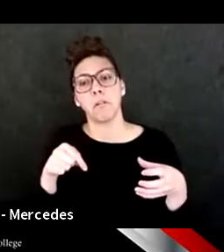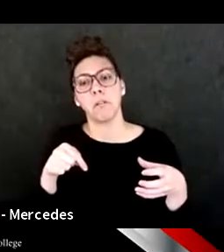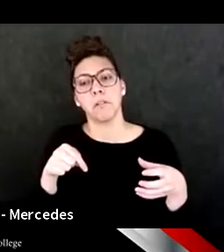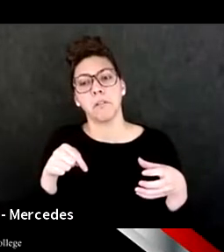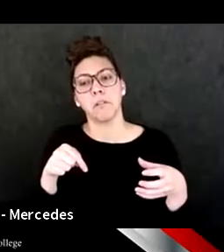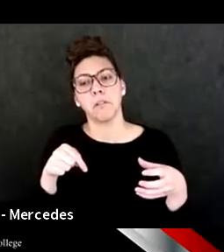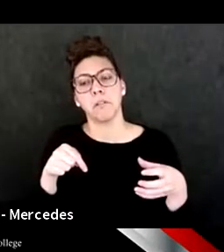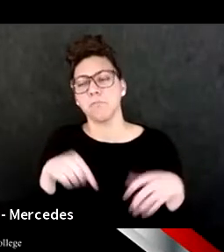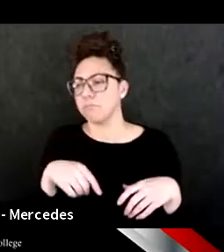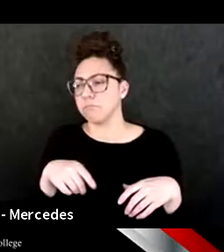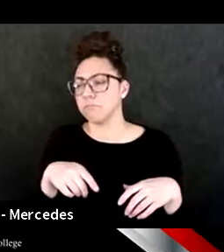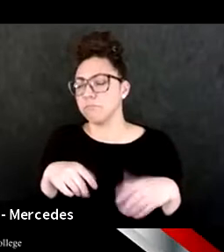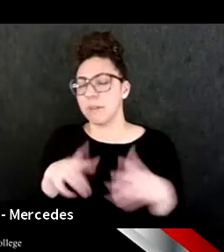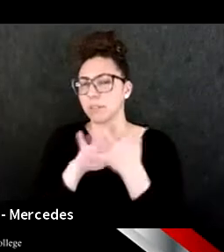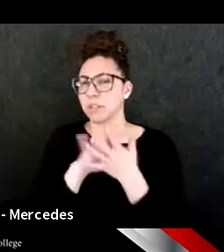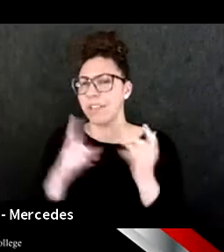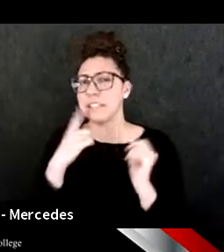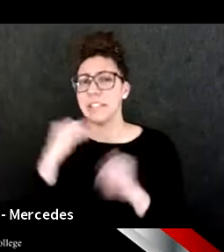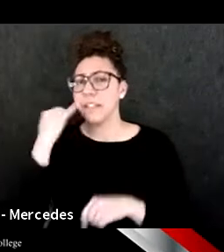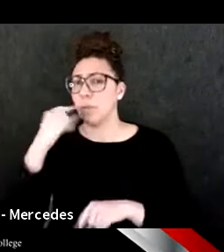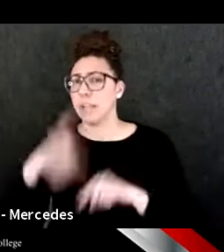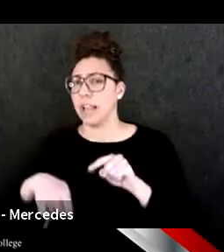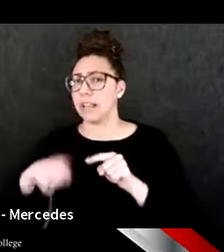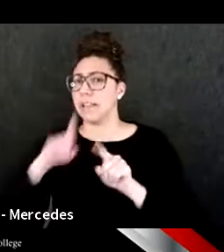well. All right. So,